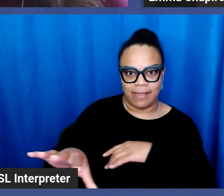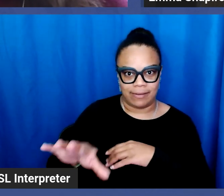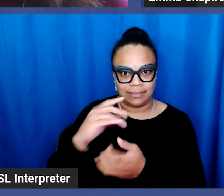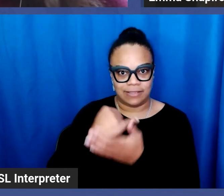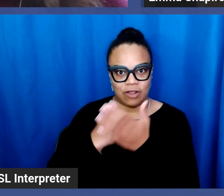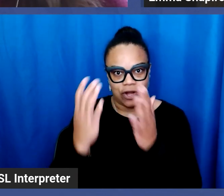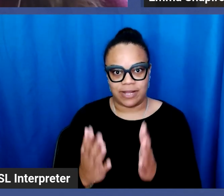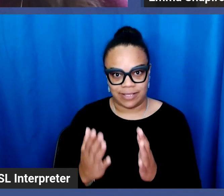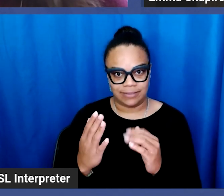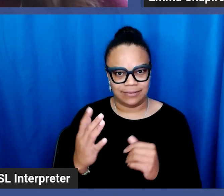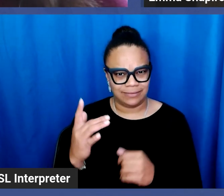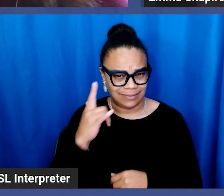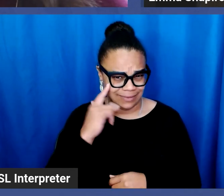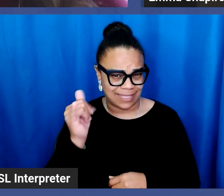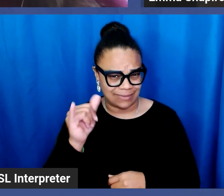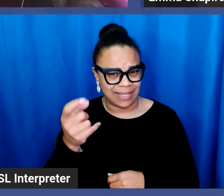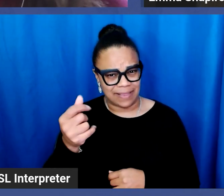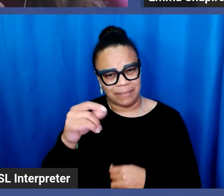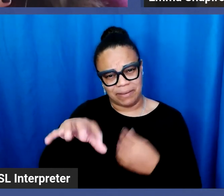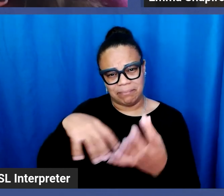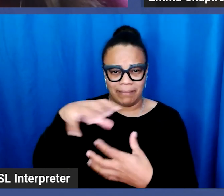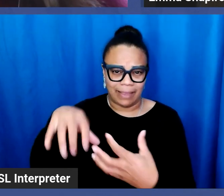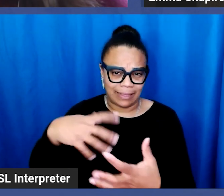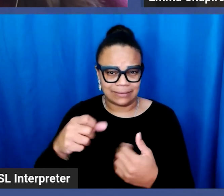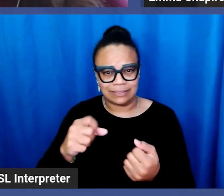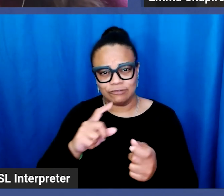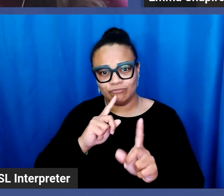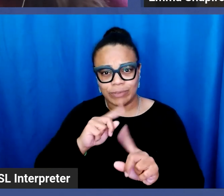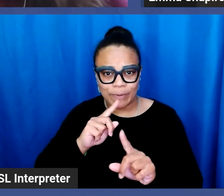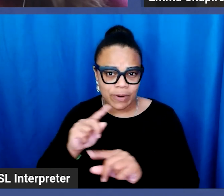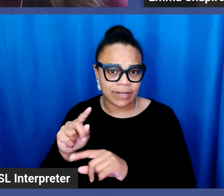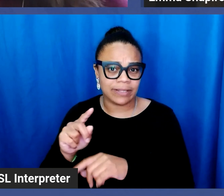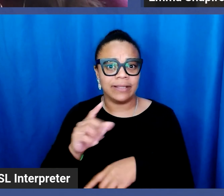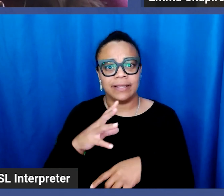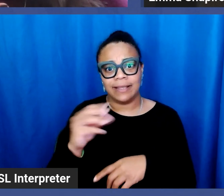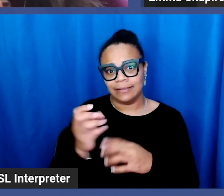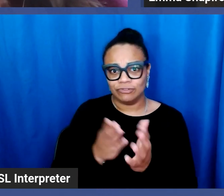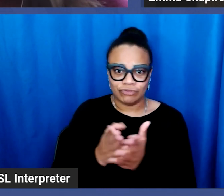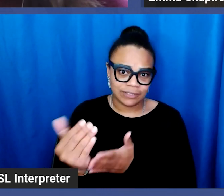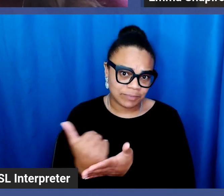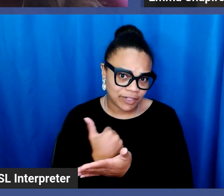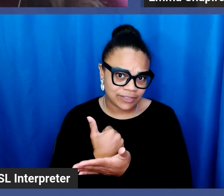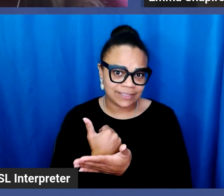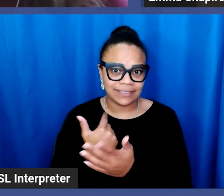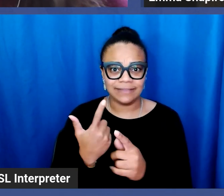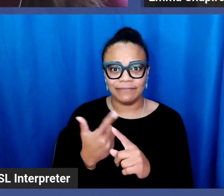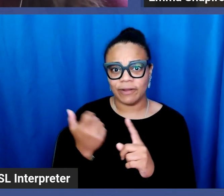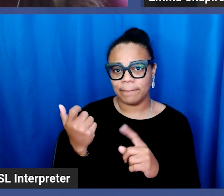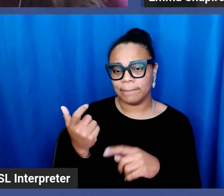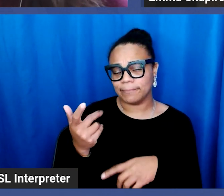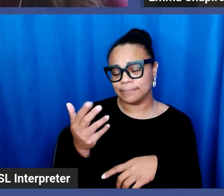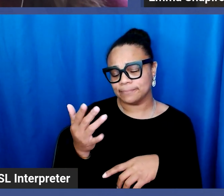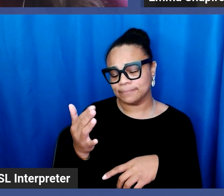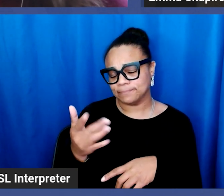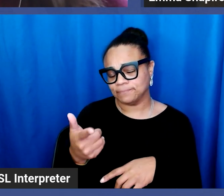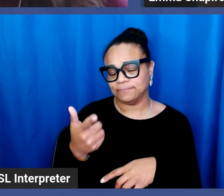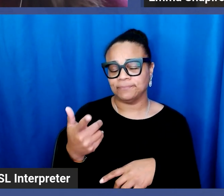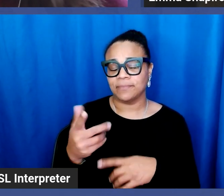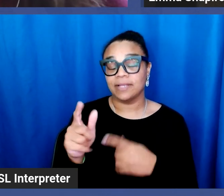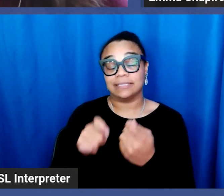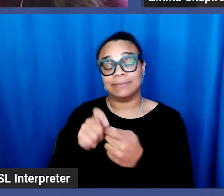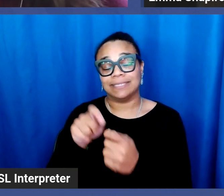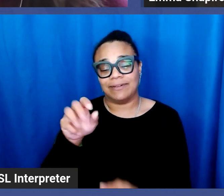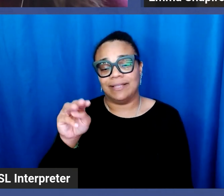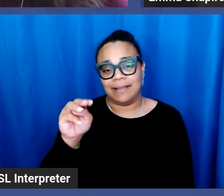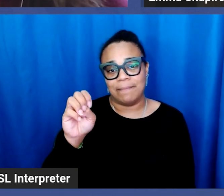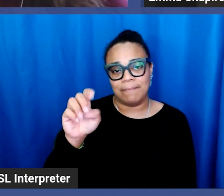a little bit of a mixed bag in terms of the reporting and transparency from, you know, particularly Meta.